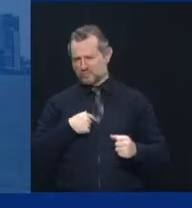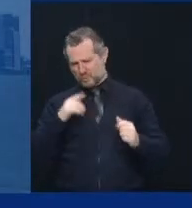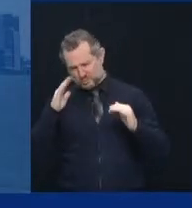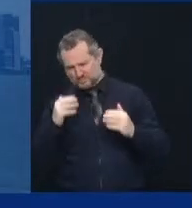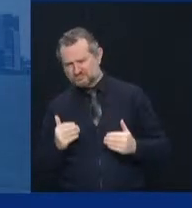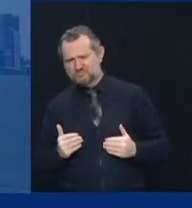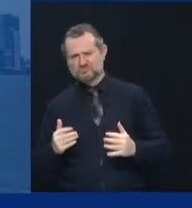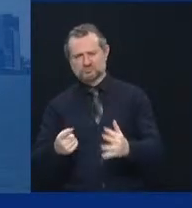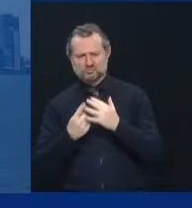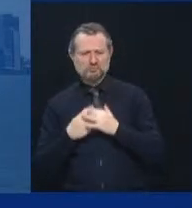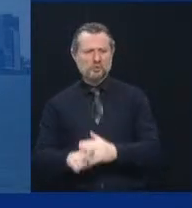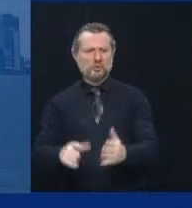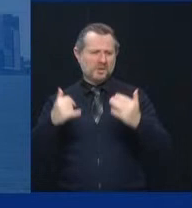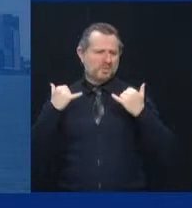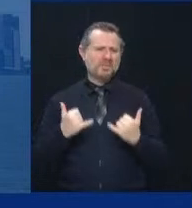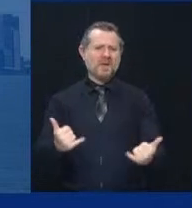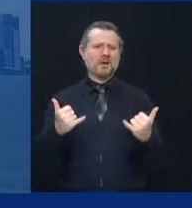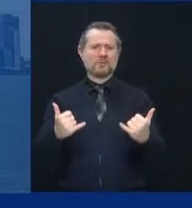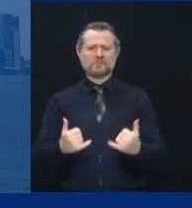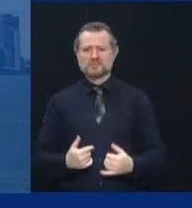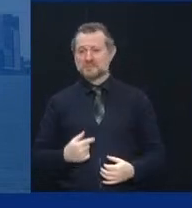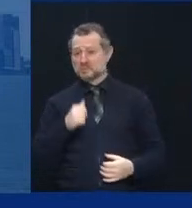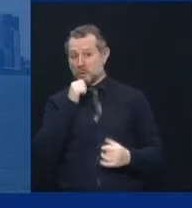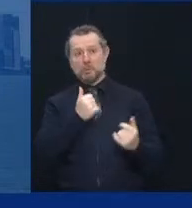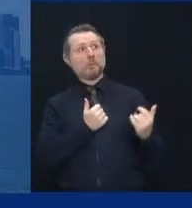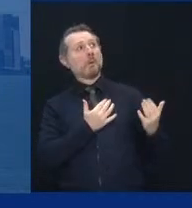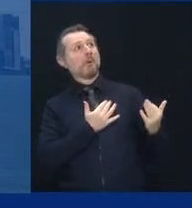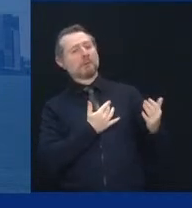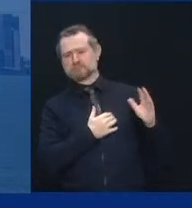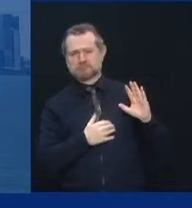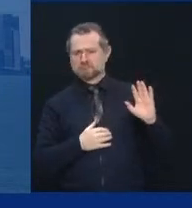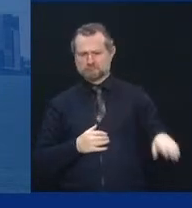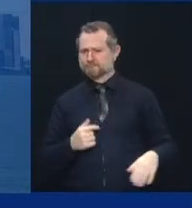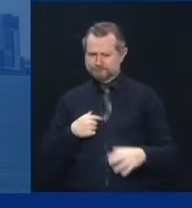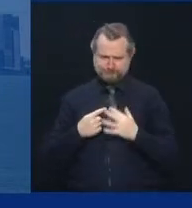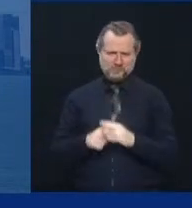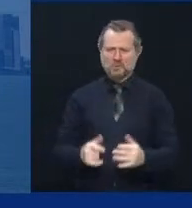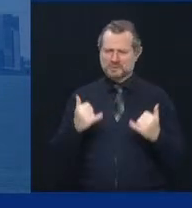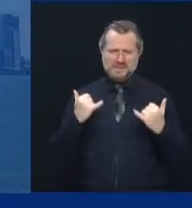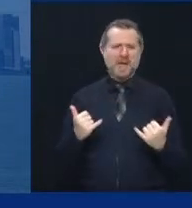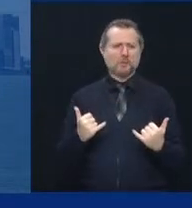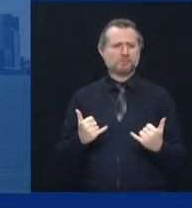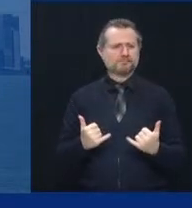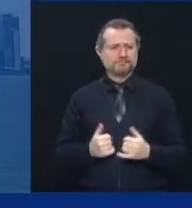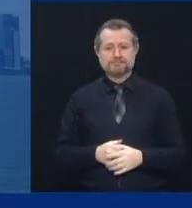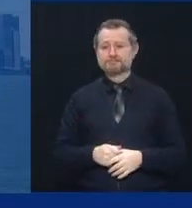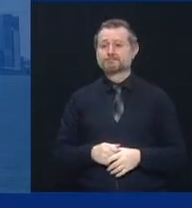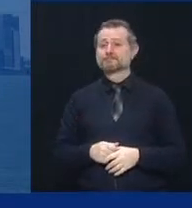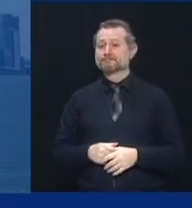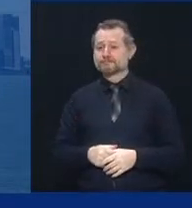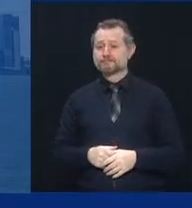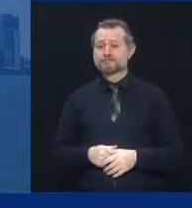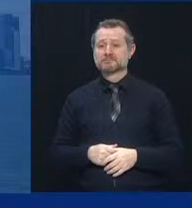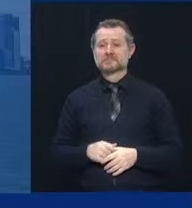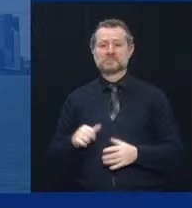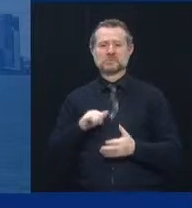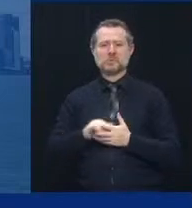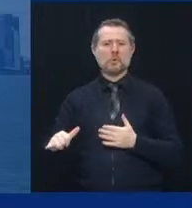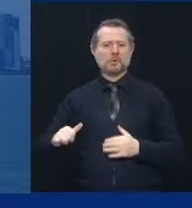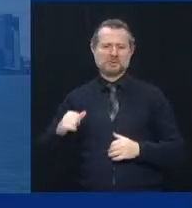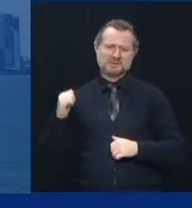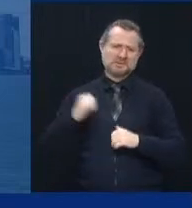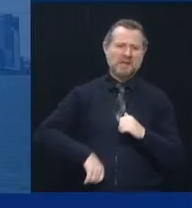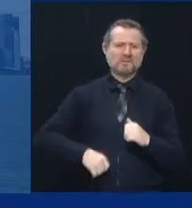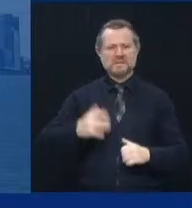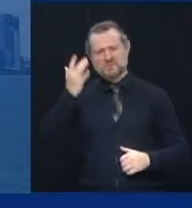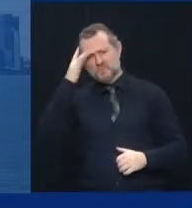and not wait for anyone because that's not what we do. We're New York tough, smart,